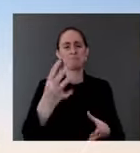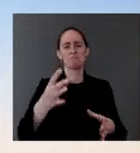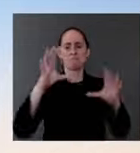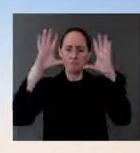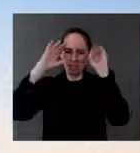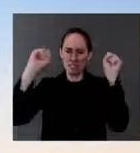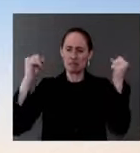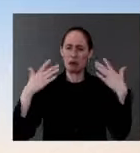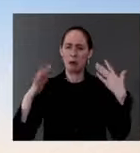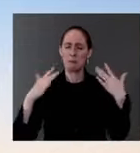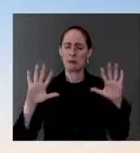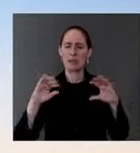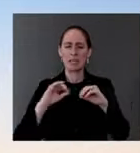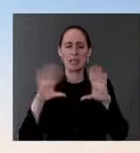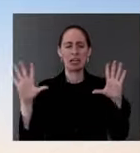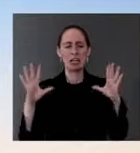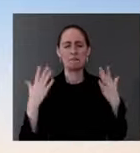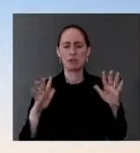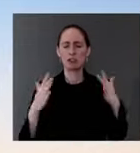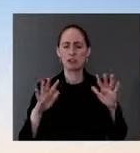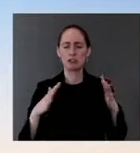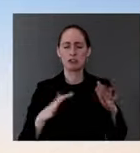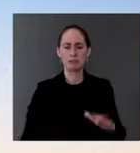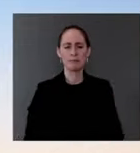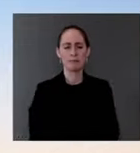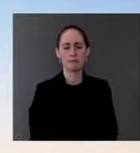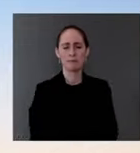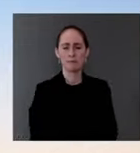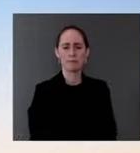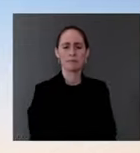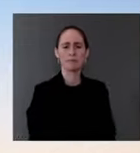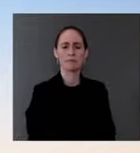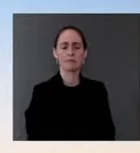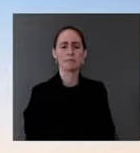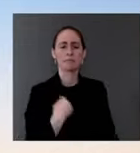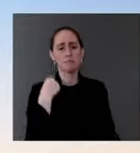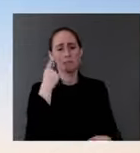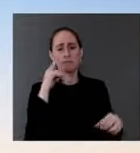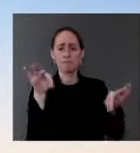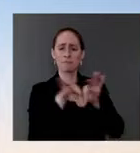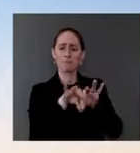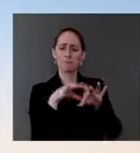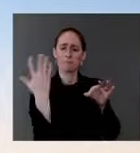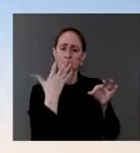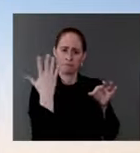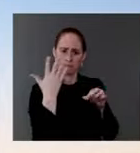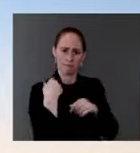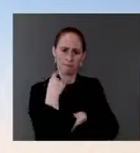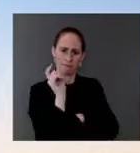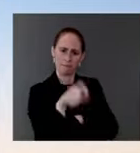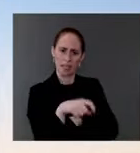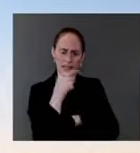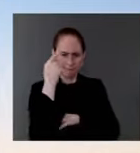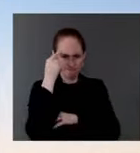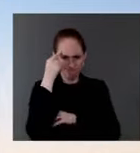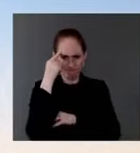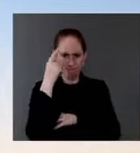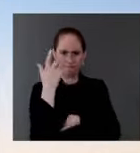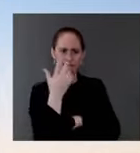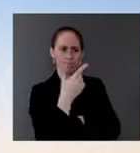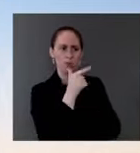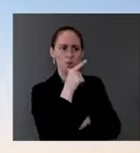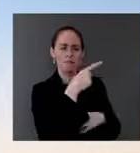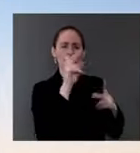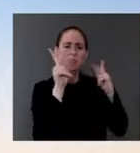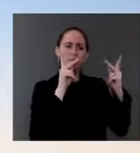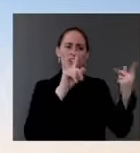with counterterrorism abilities, our abilities to prevent, detect, and disrupt terrorism threats without having a permanent military presence on